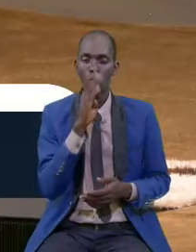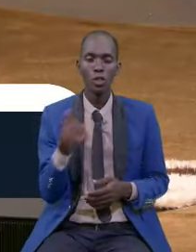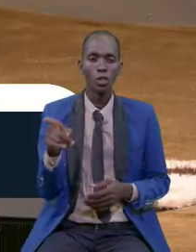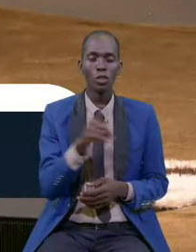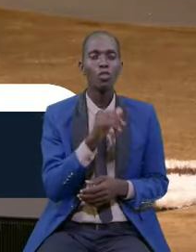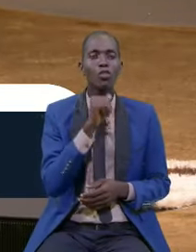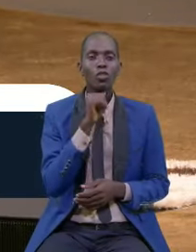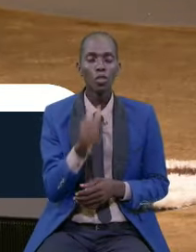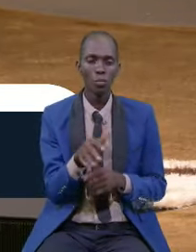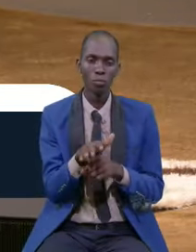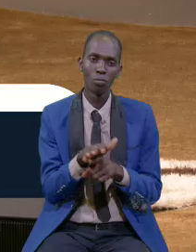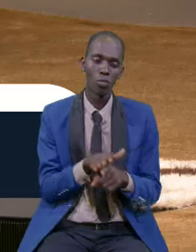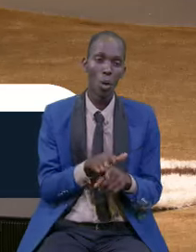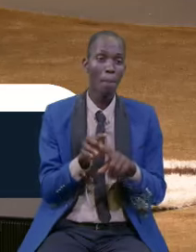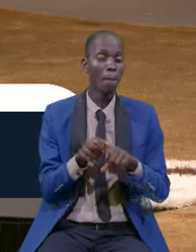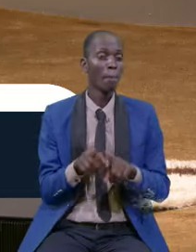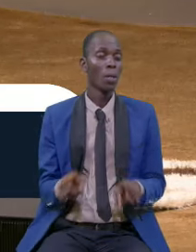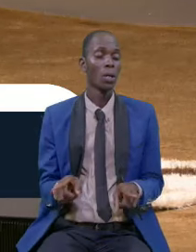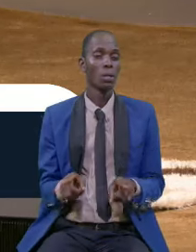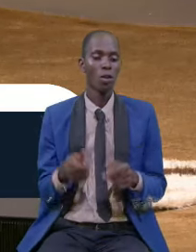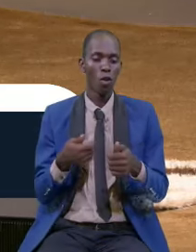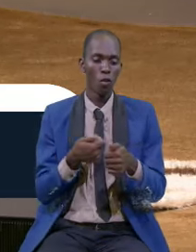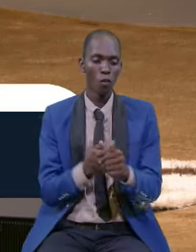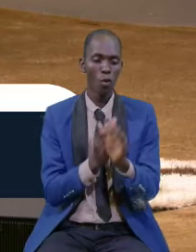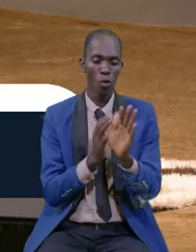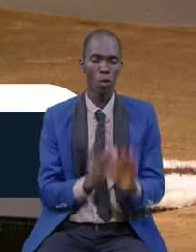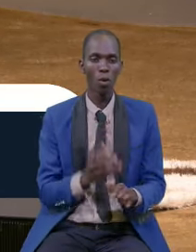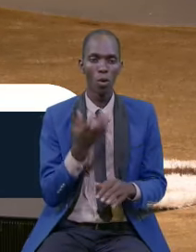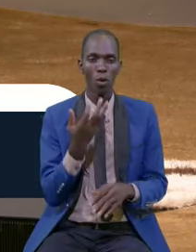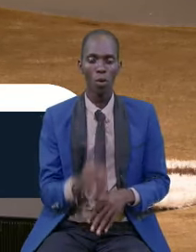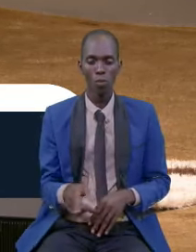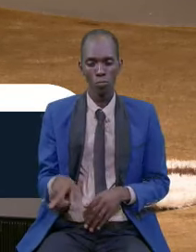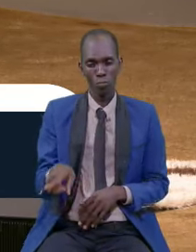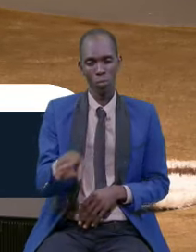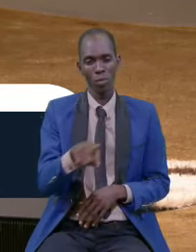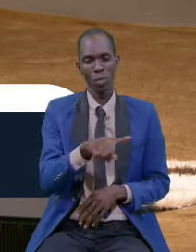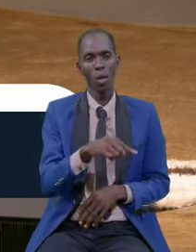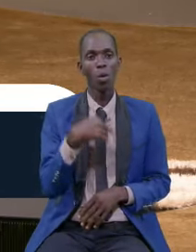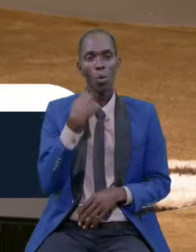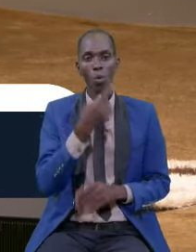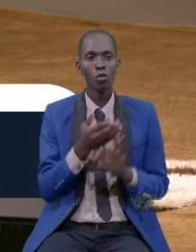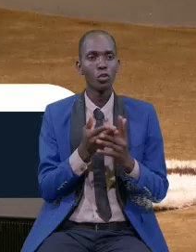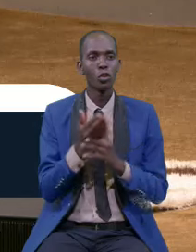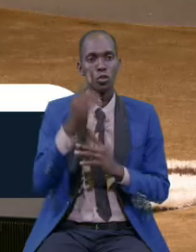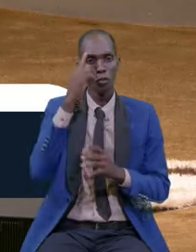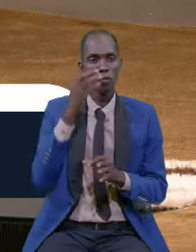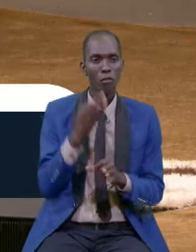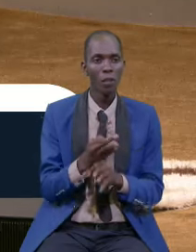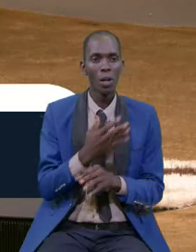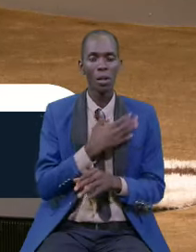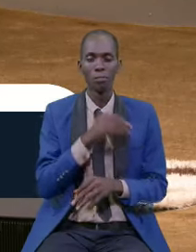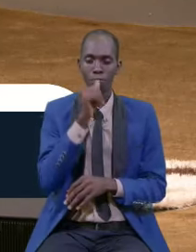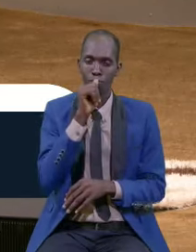slothful, but followers of them who through faith and